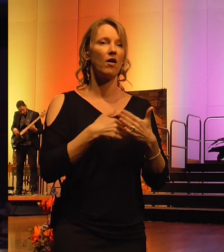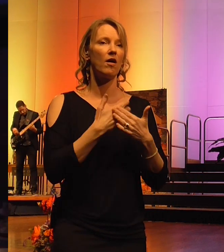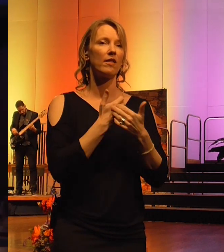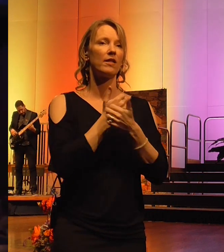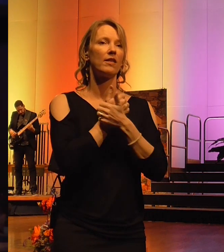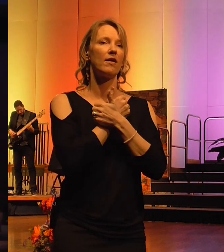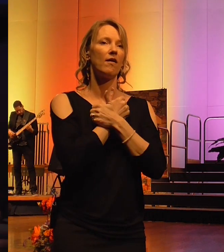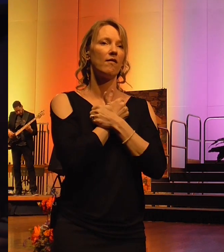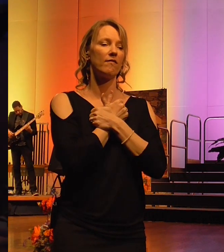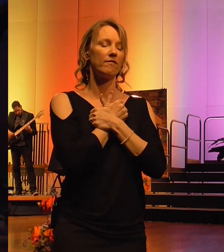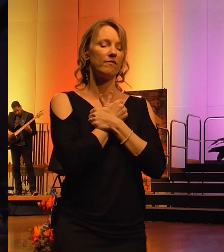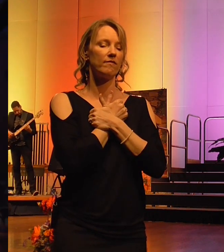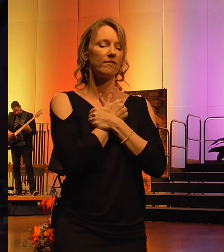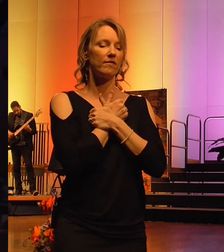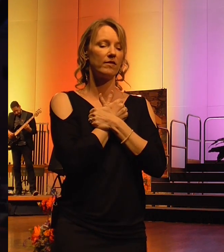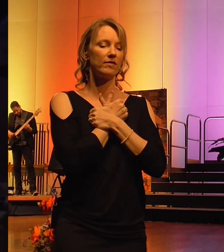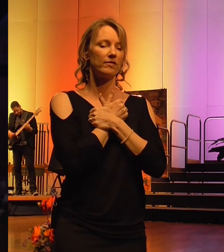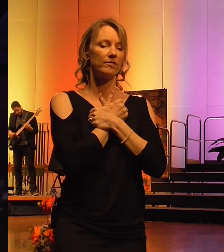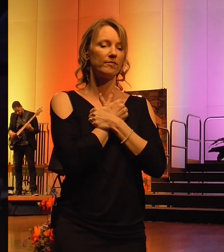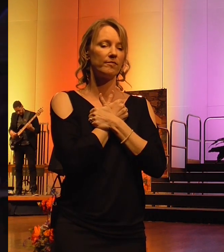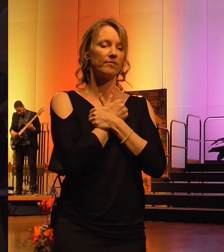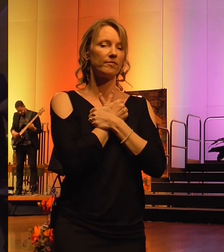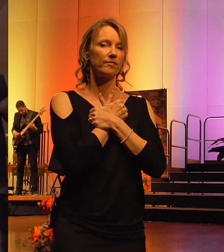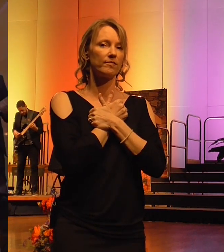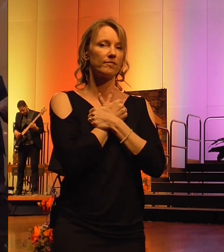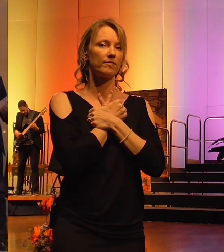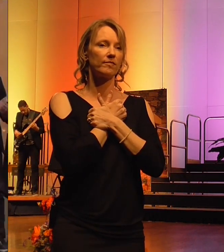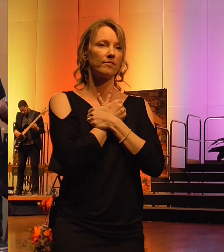all the love.